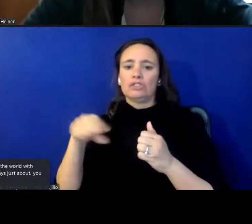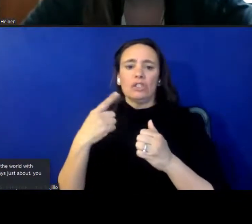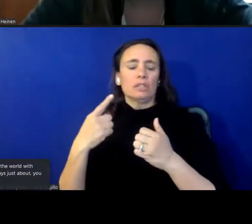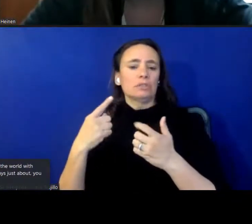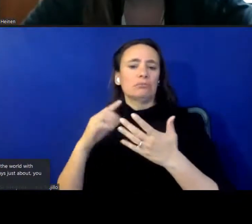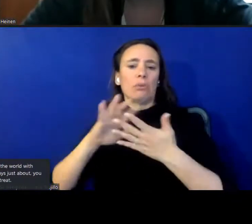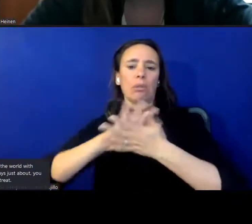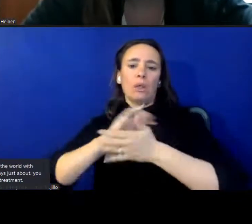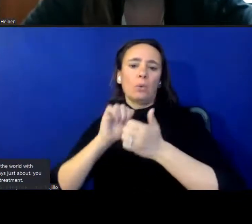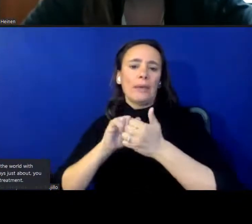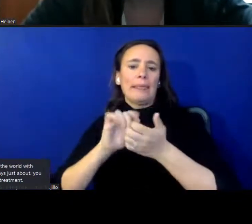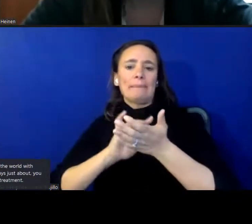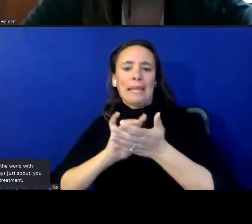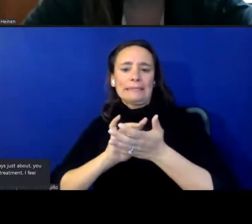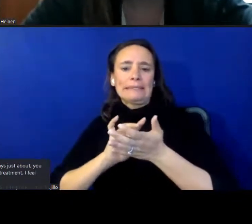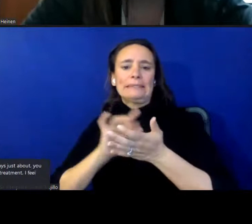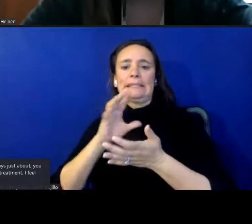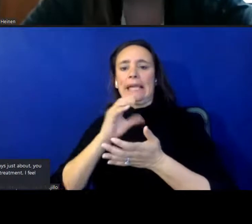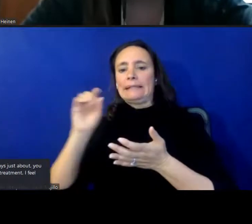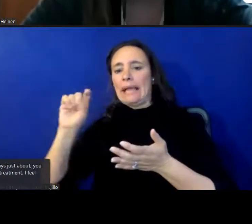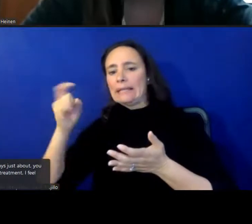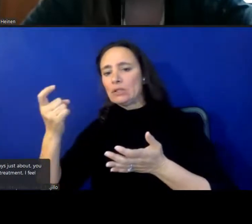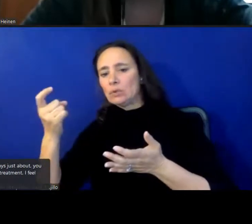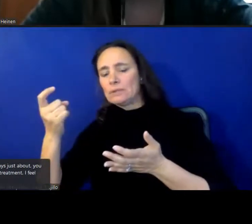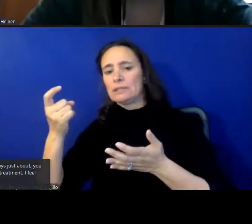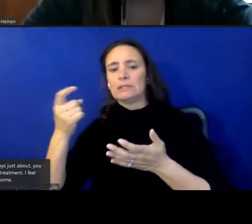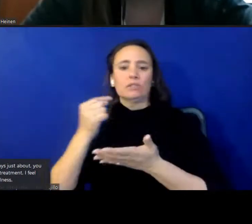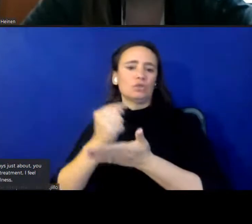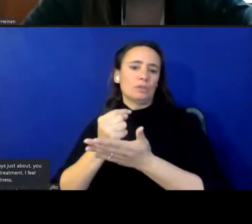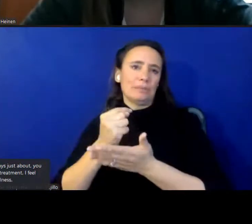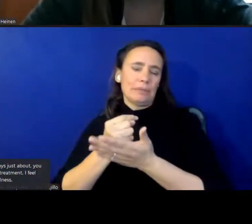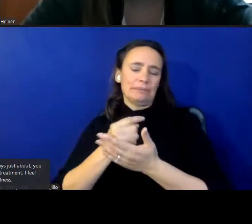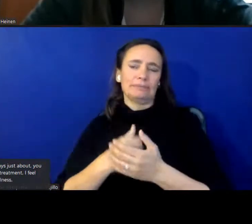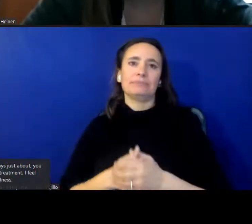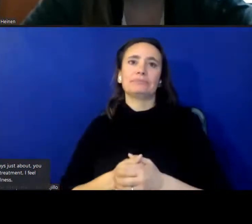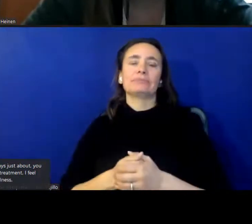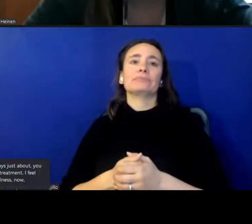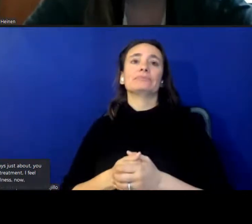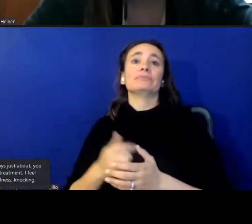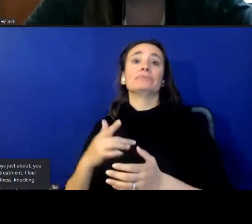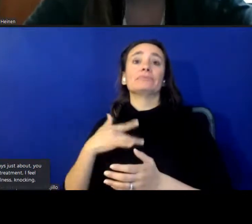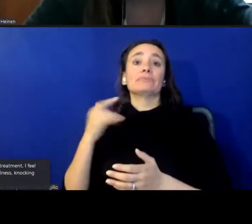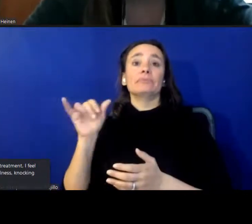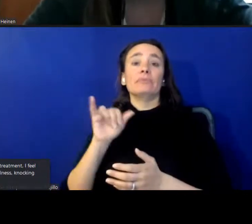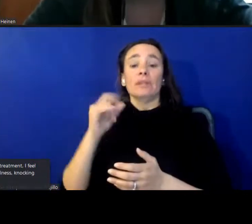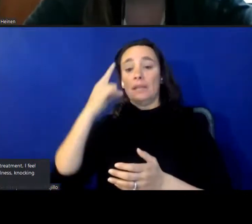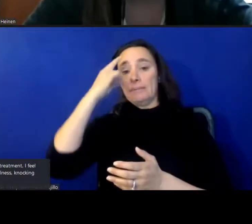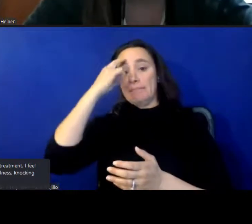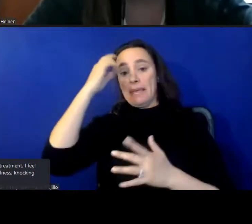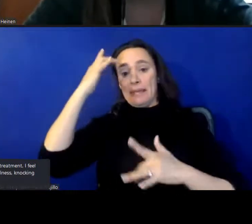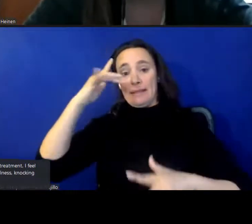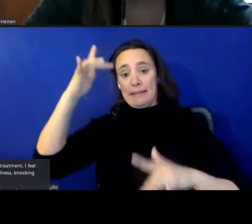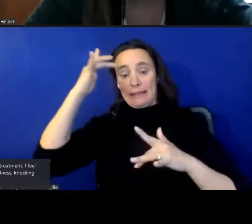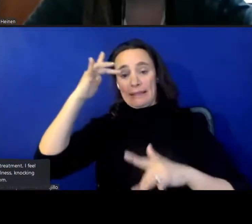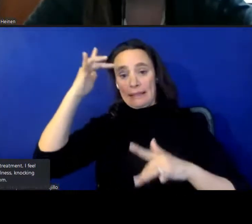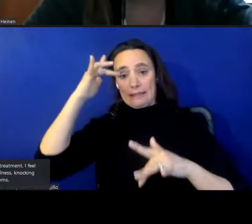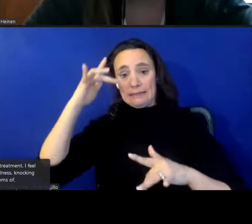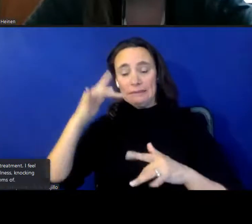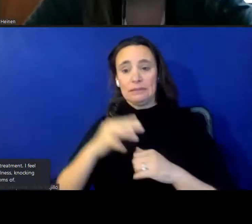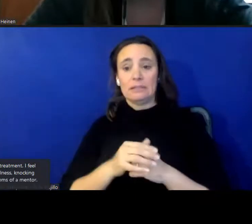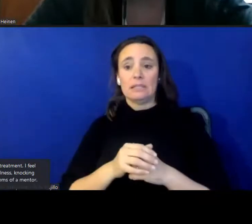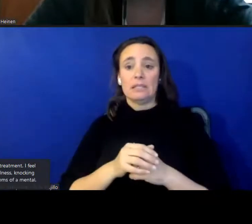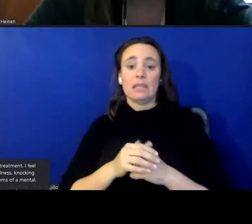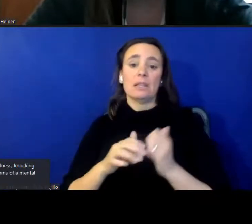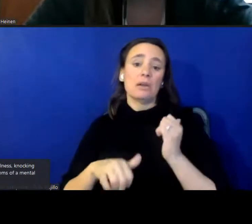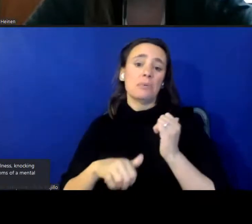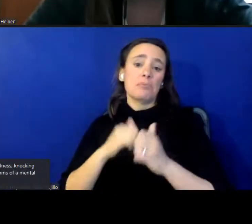diagnosis and treatment. I feel like in the context of mental illness, knocking out the most extreme symptoms of a mental